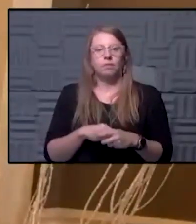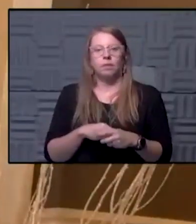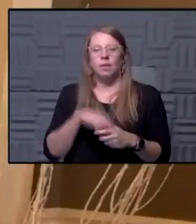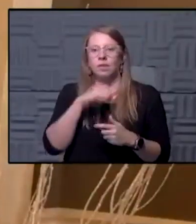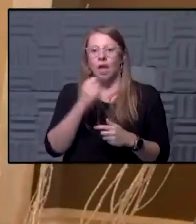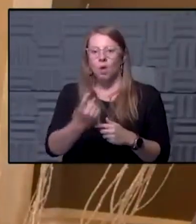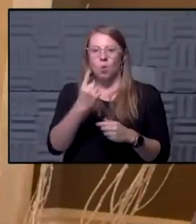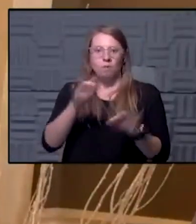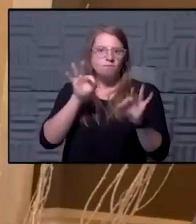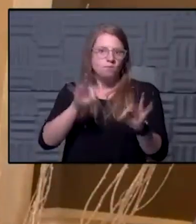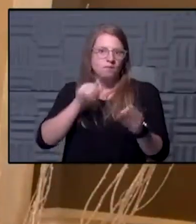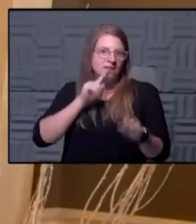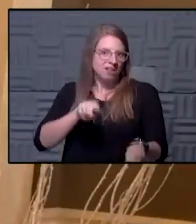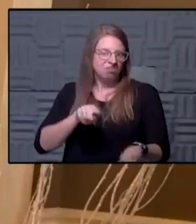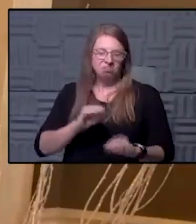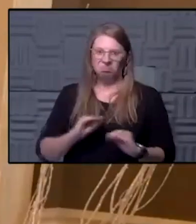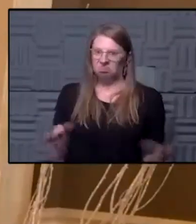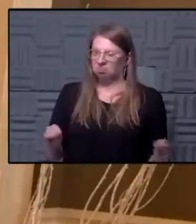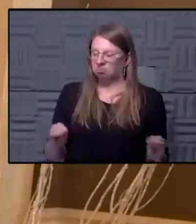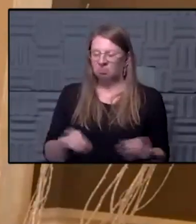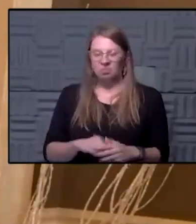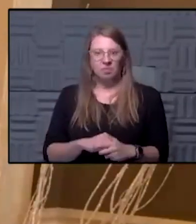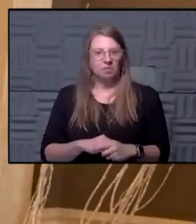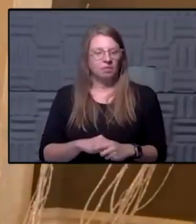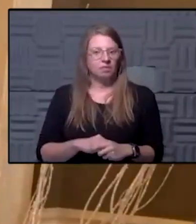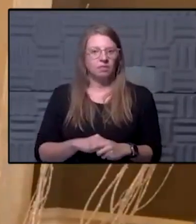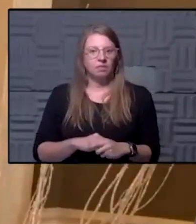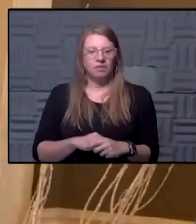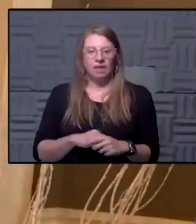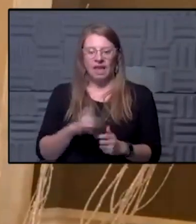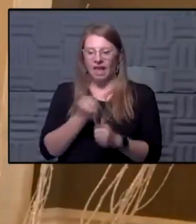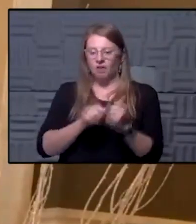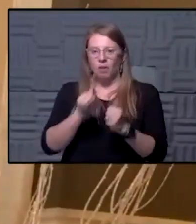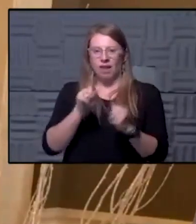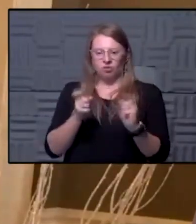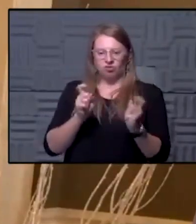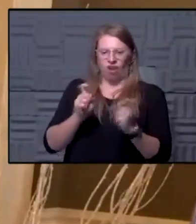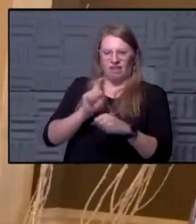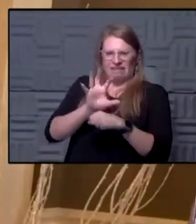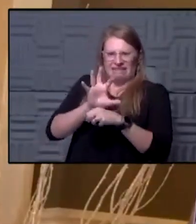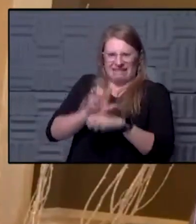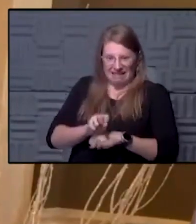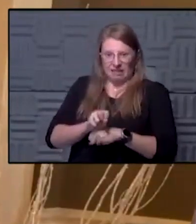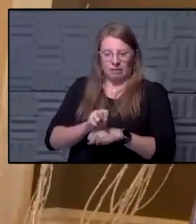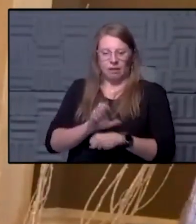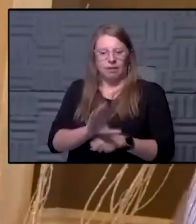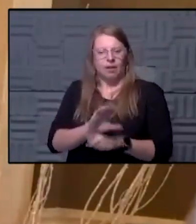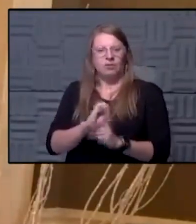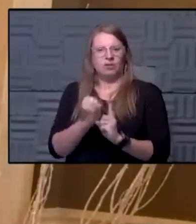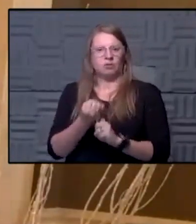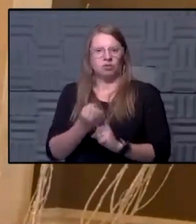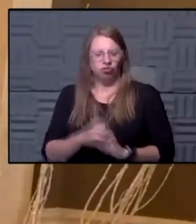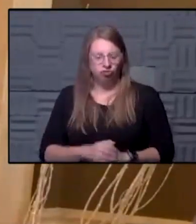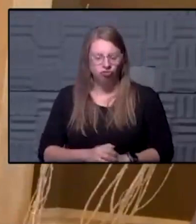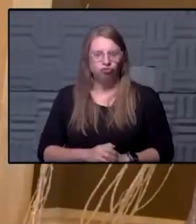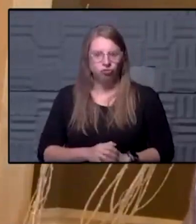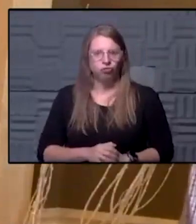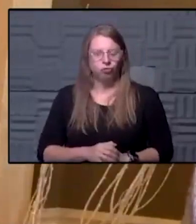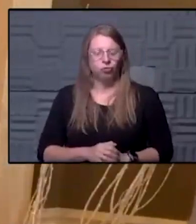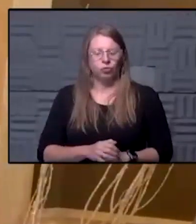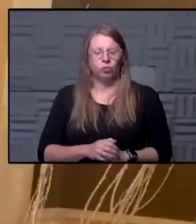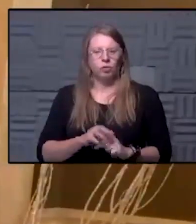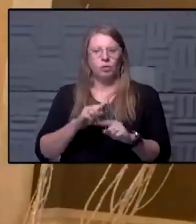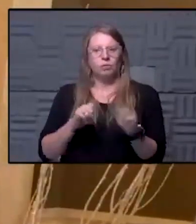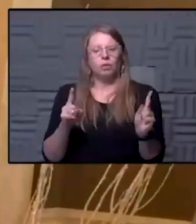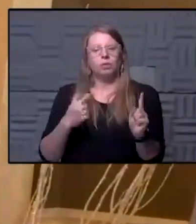perfect answer. Everyone has to adjust to their specific situation. But we're certainly